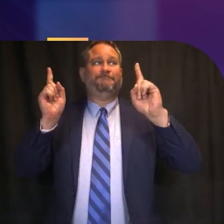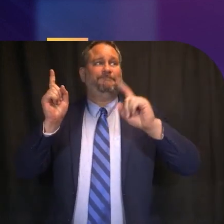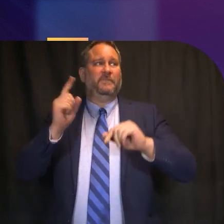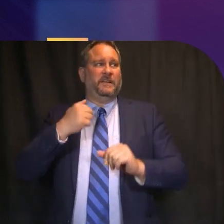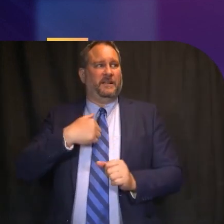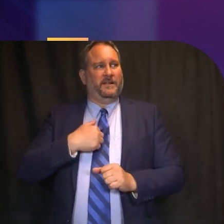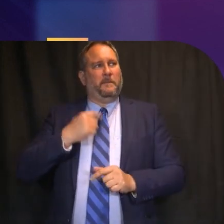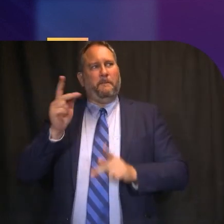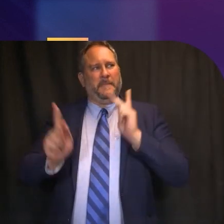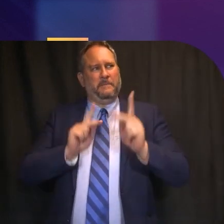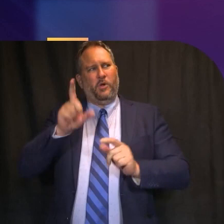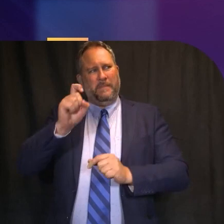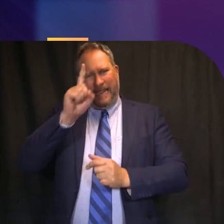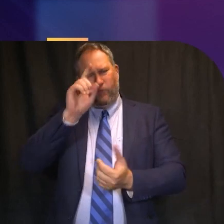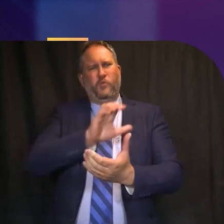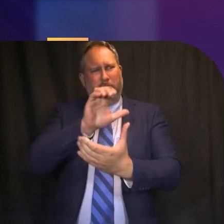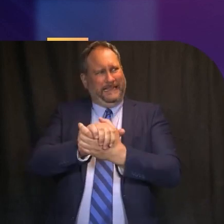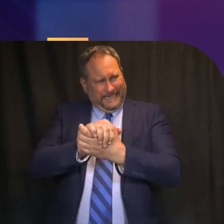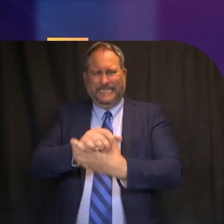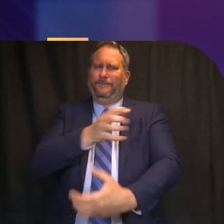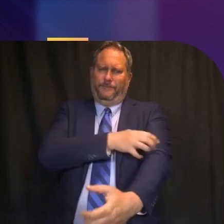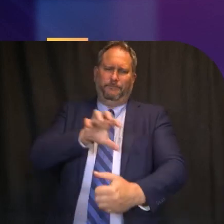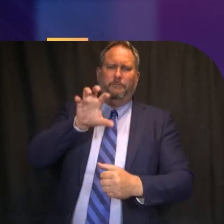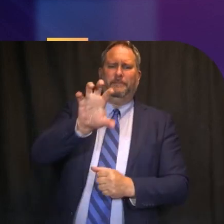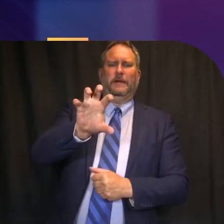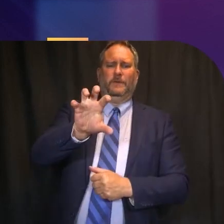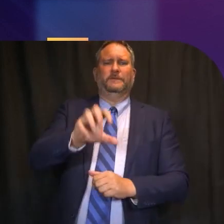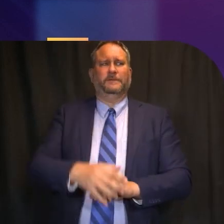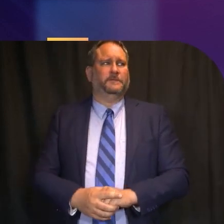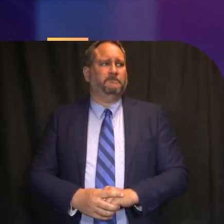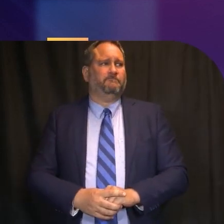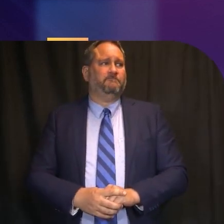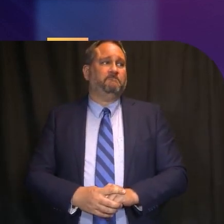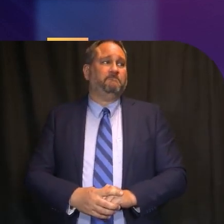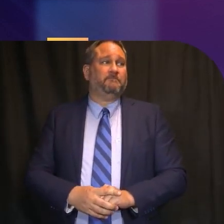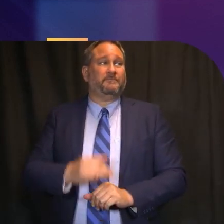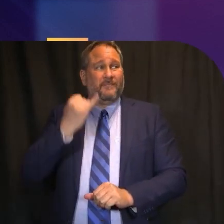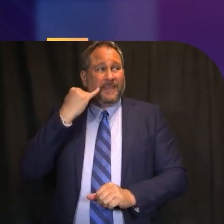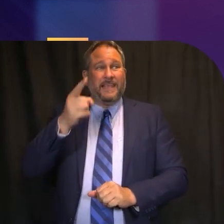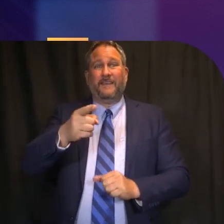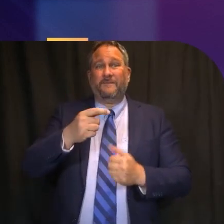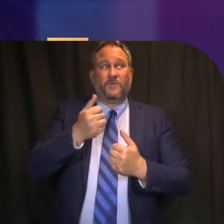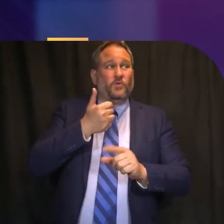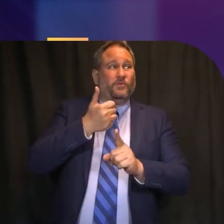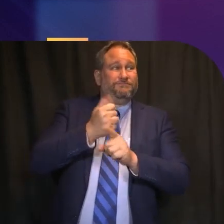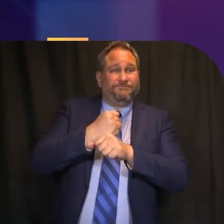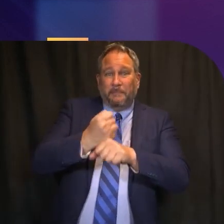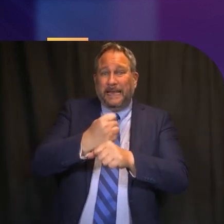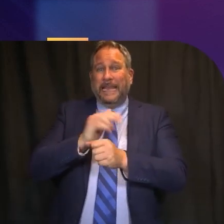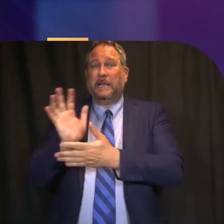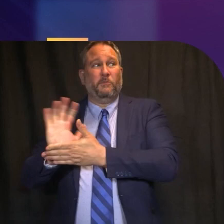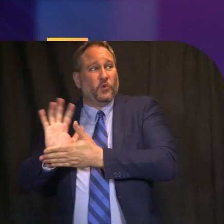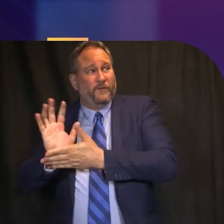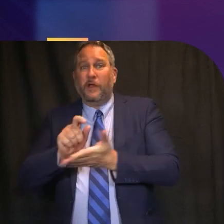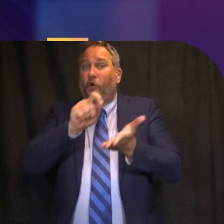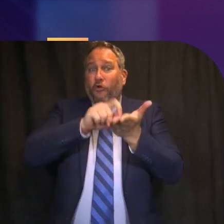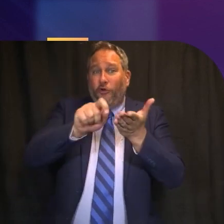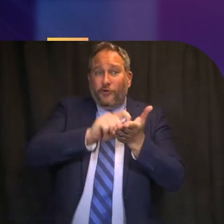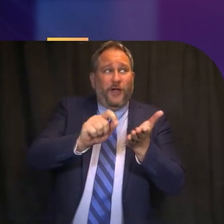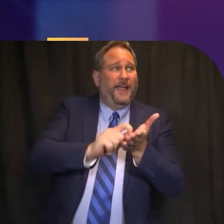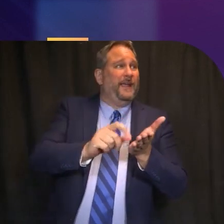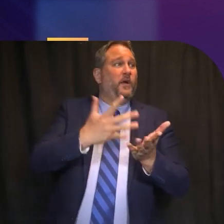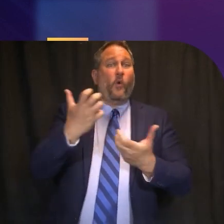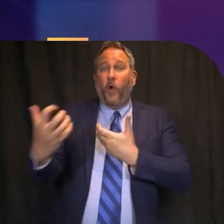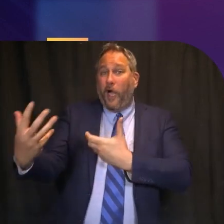are a filmmaker, educator, illustrator, medical professional, or simply want to get involved and are passionate about this project, this is a